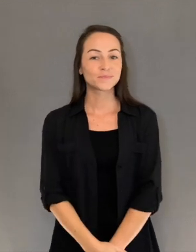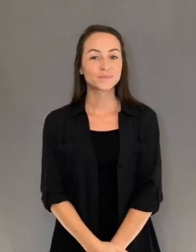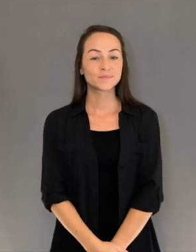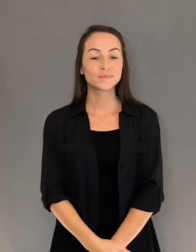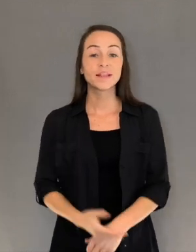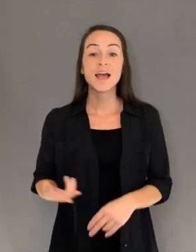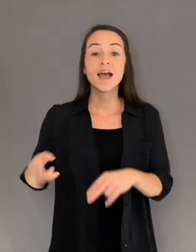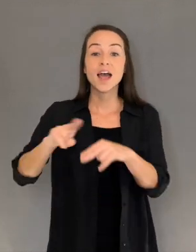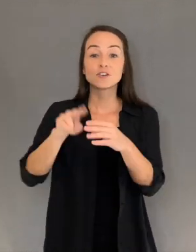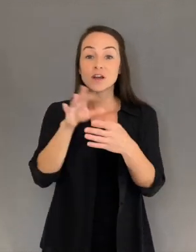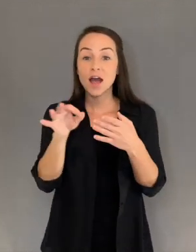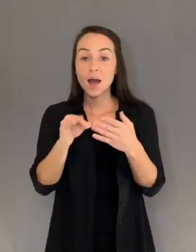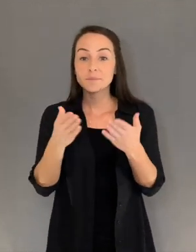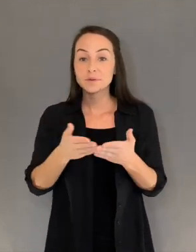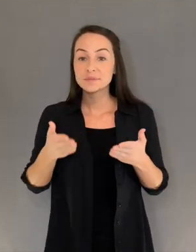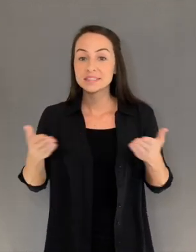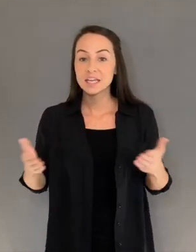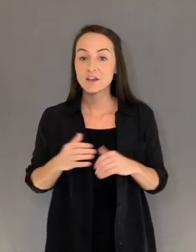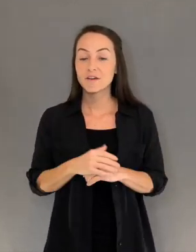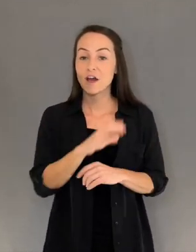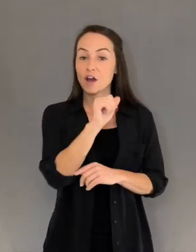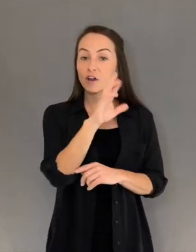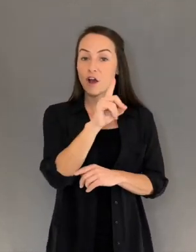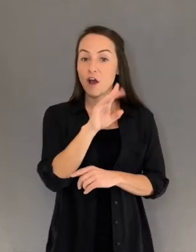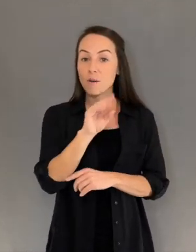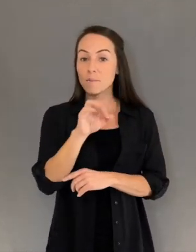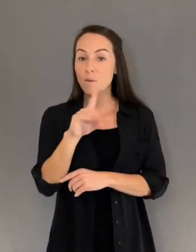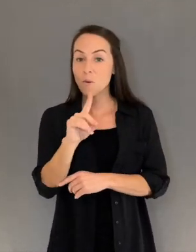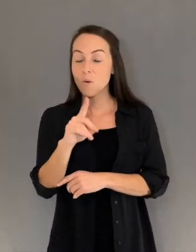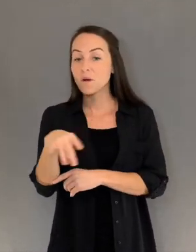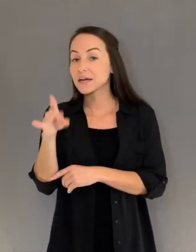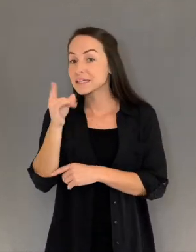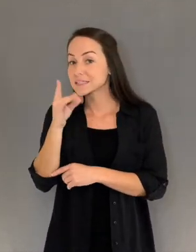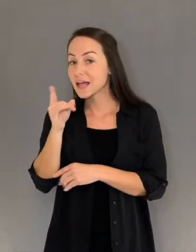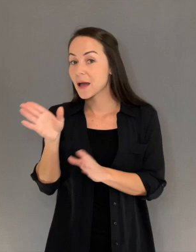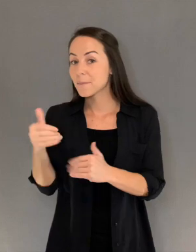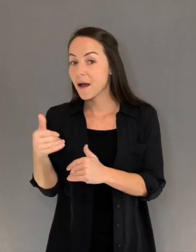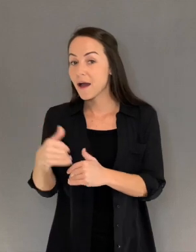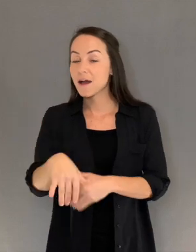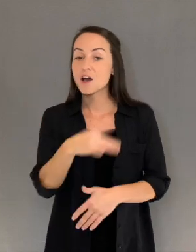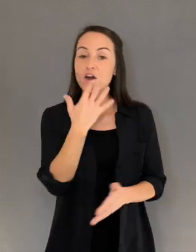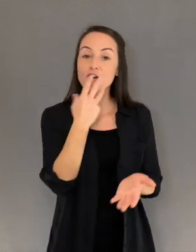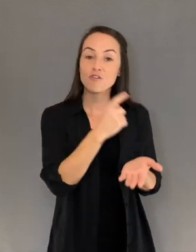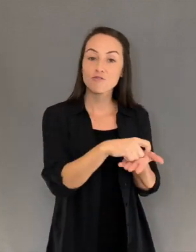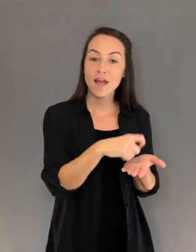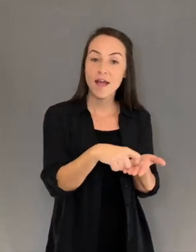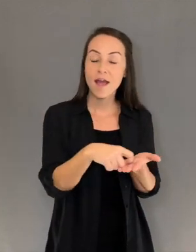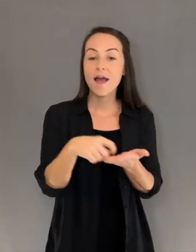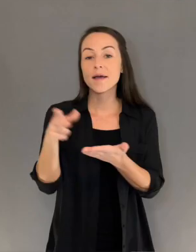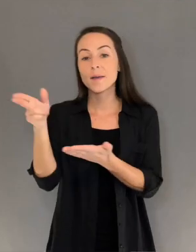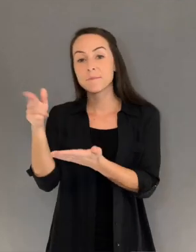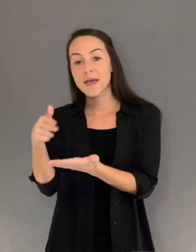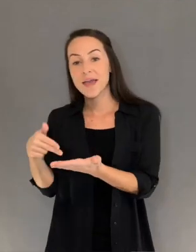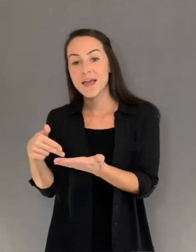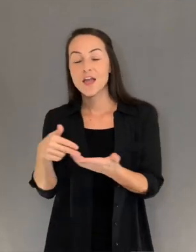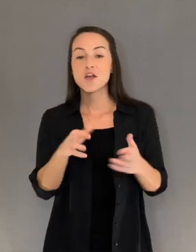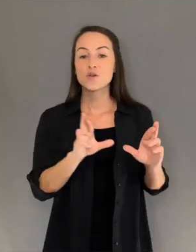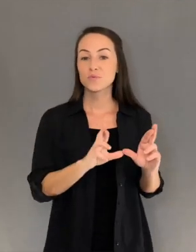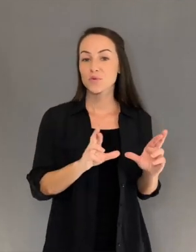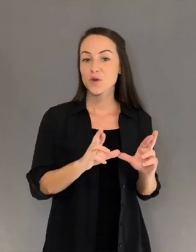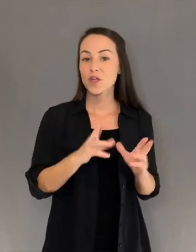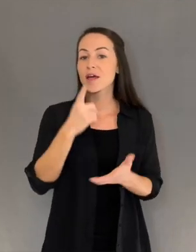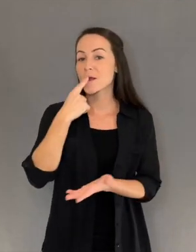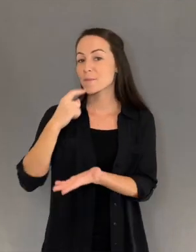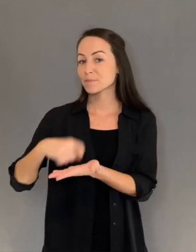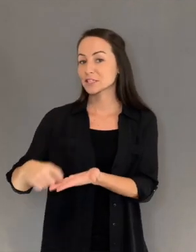Optional materials: cardboard, snack box, crayons, paint, ruler, pencil.